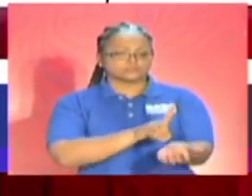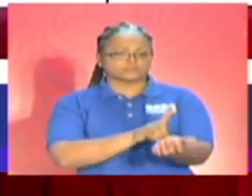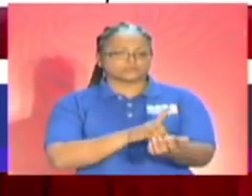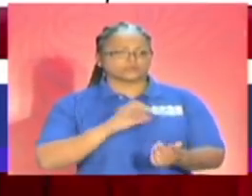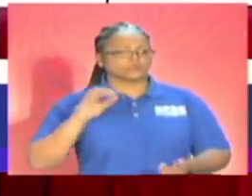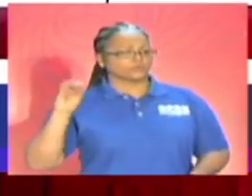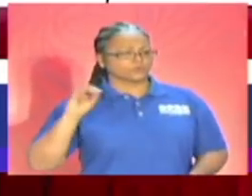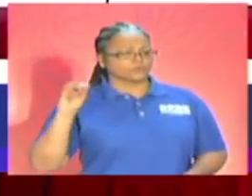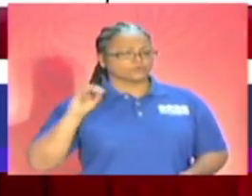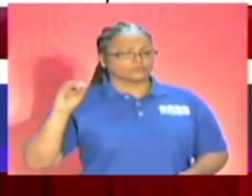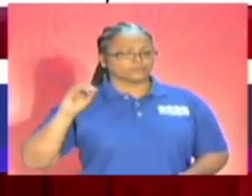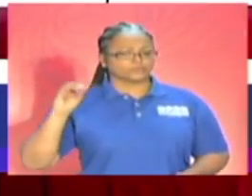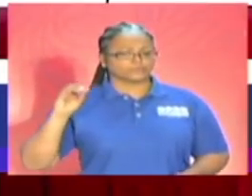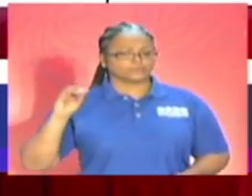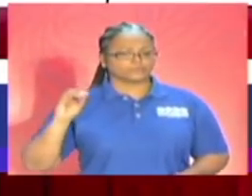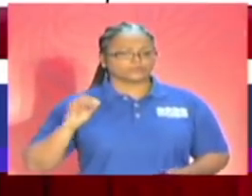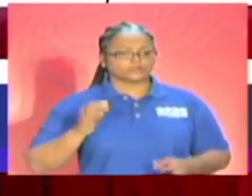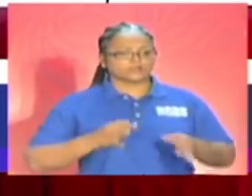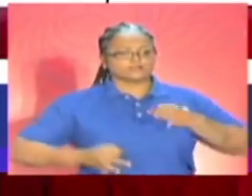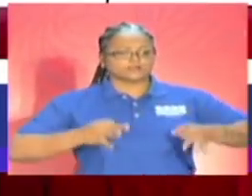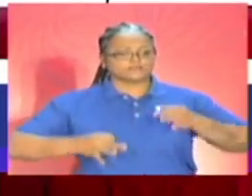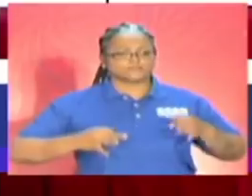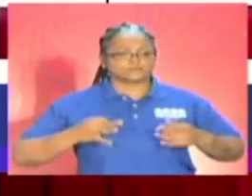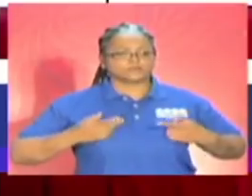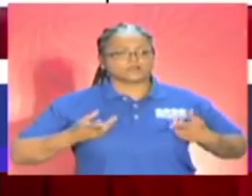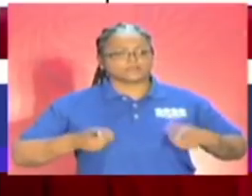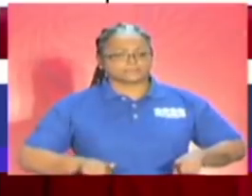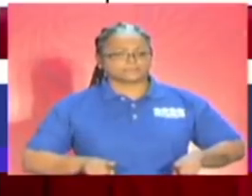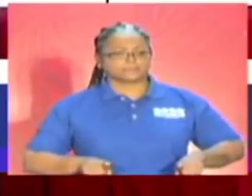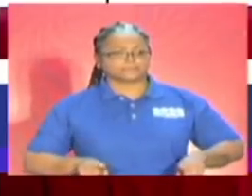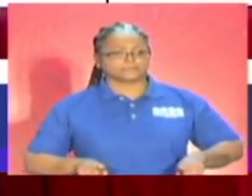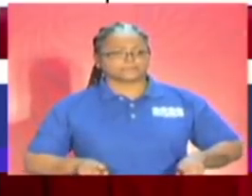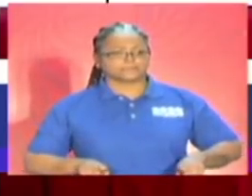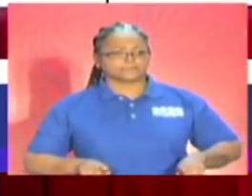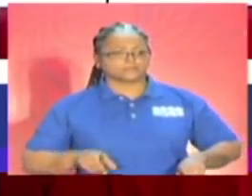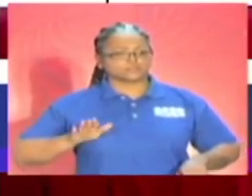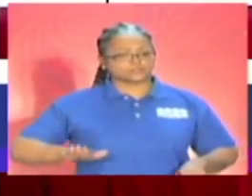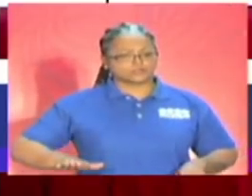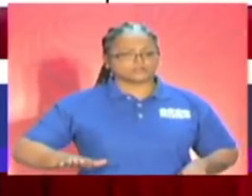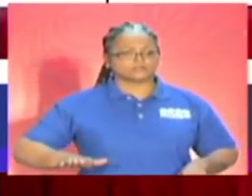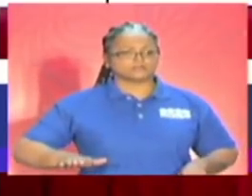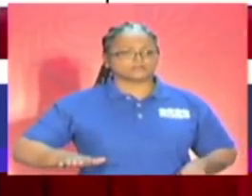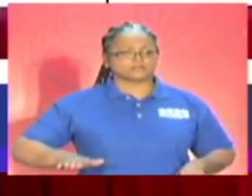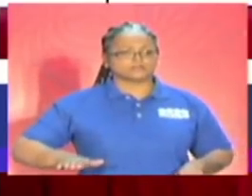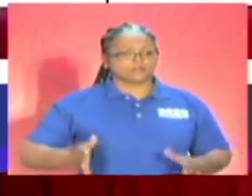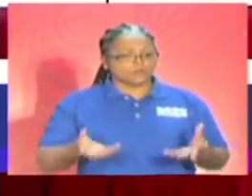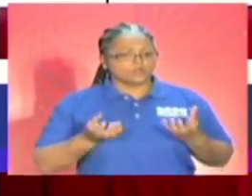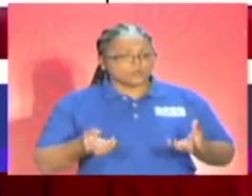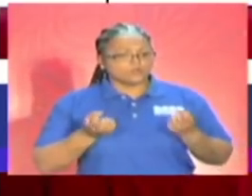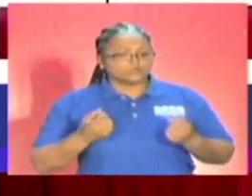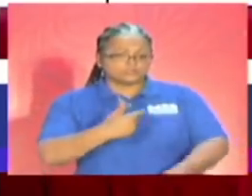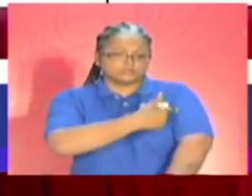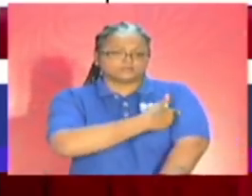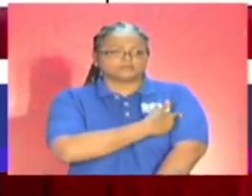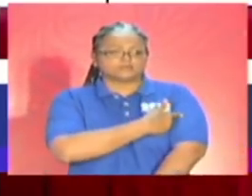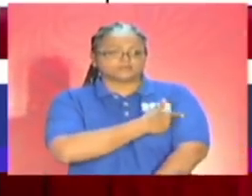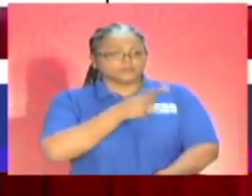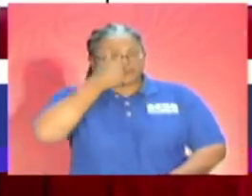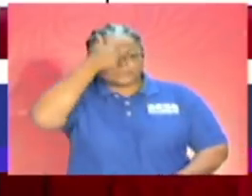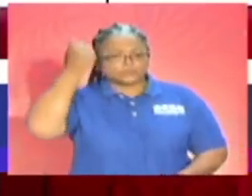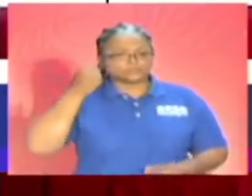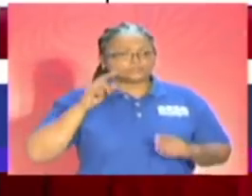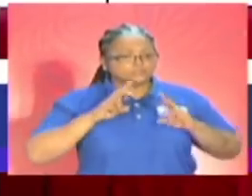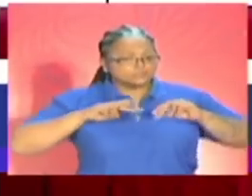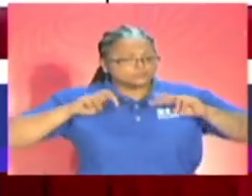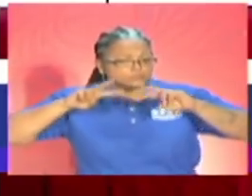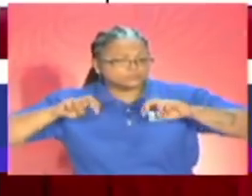the event that a minor wants to get the vaccine based on their own research, but are being prevented by parents or